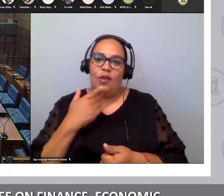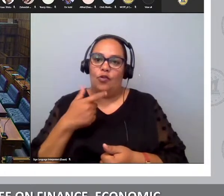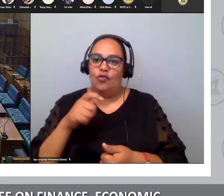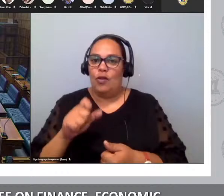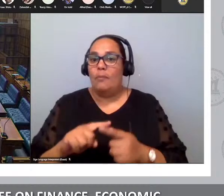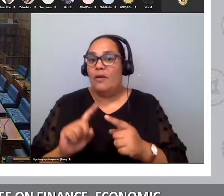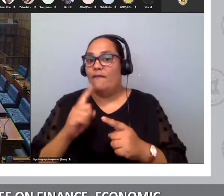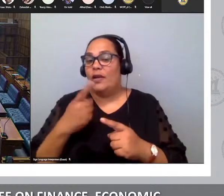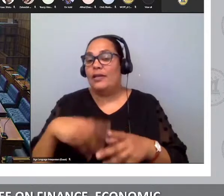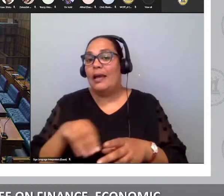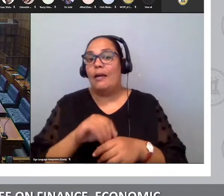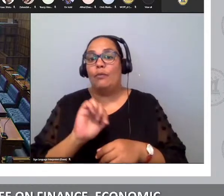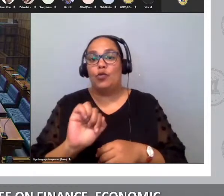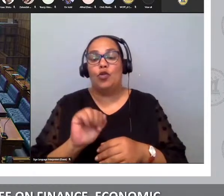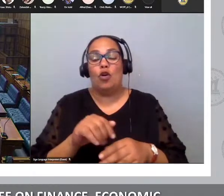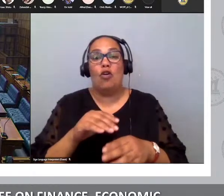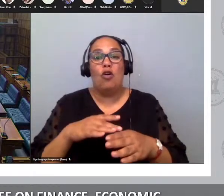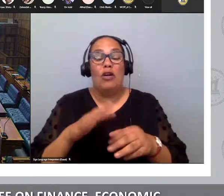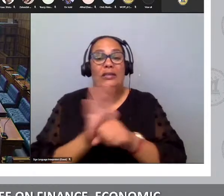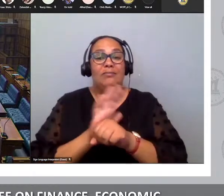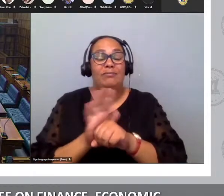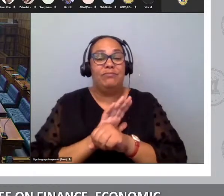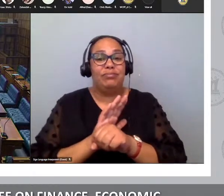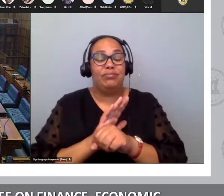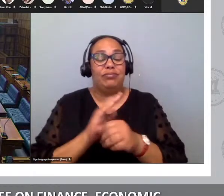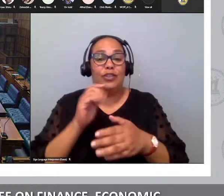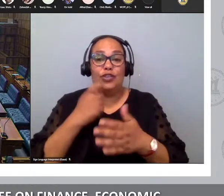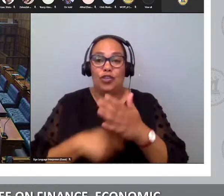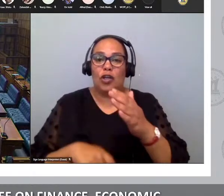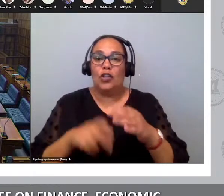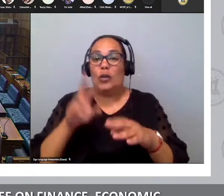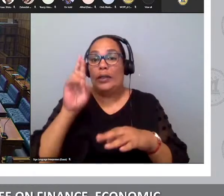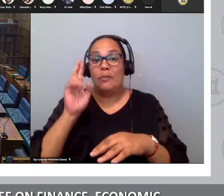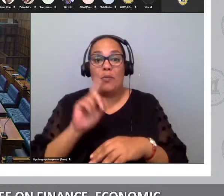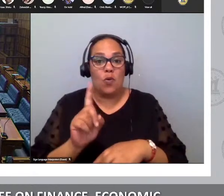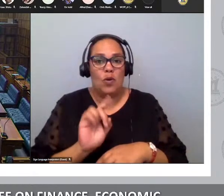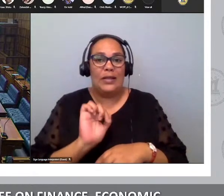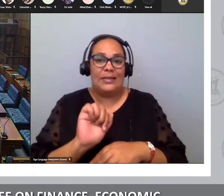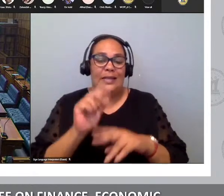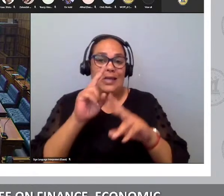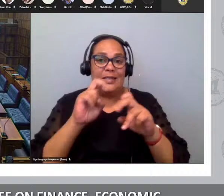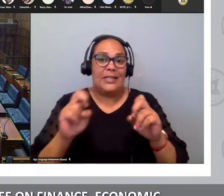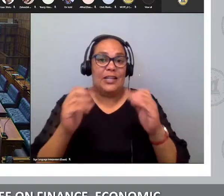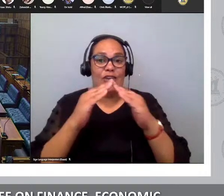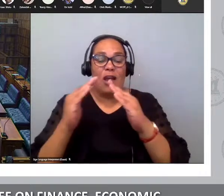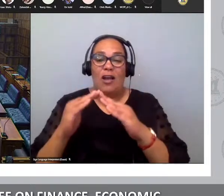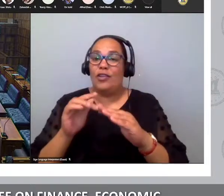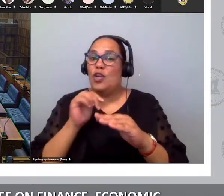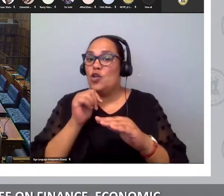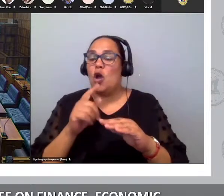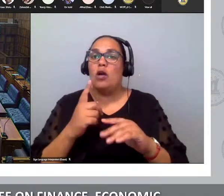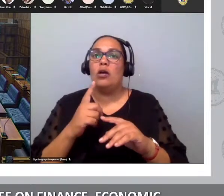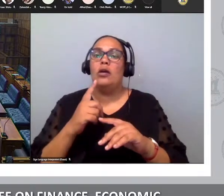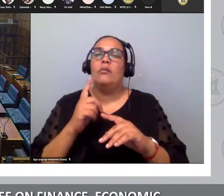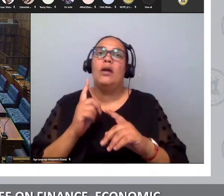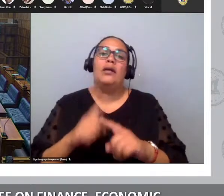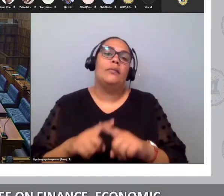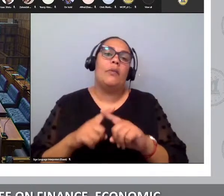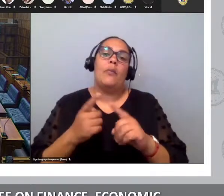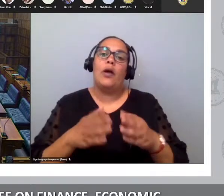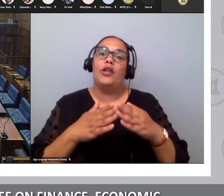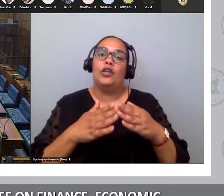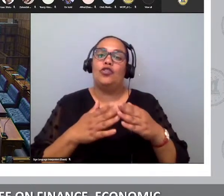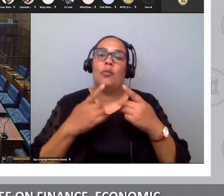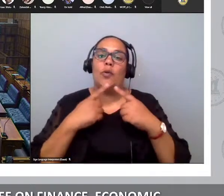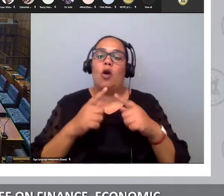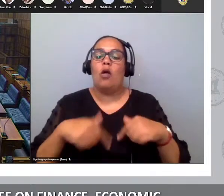firstly with regards to the congestion search charge um we must just remember that this charges are not determined by um The Shipping